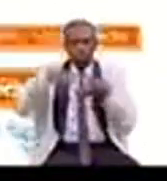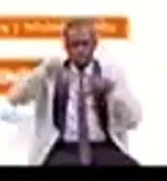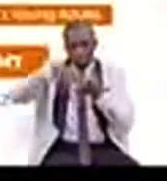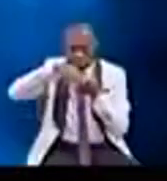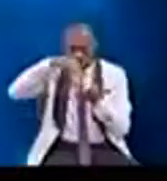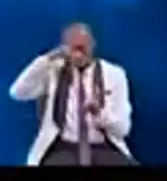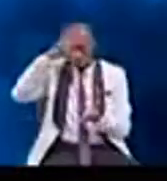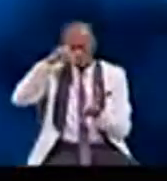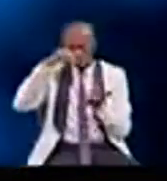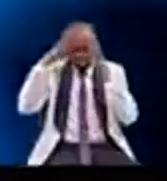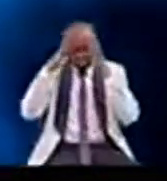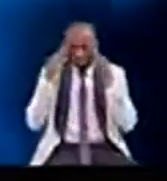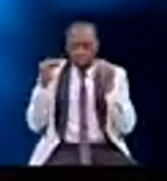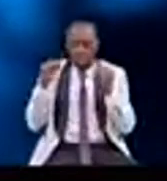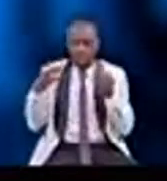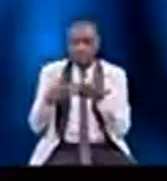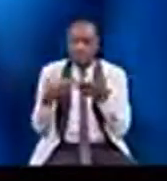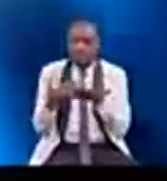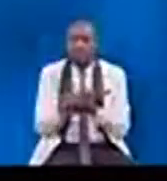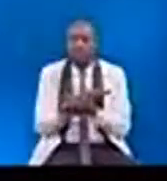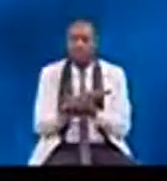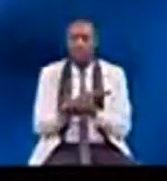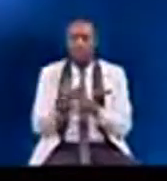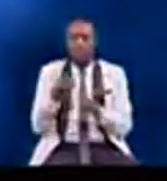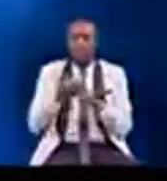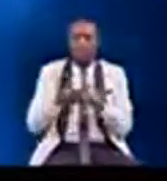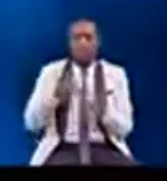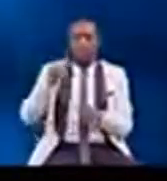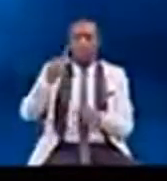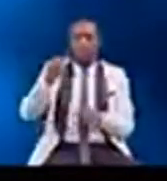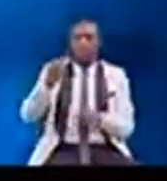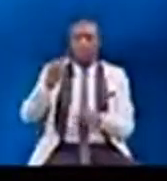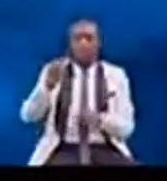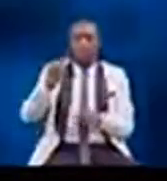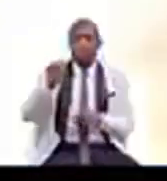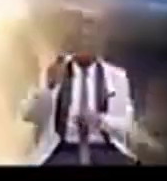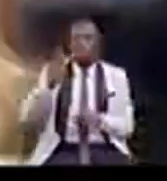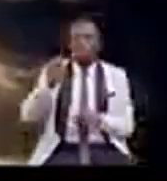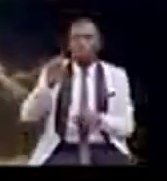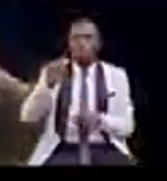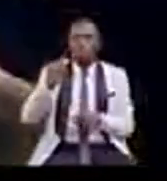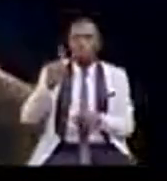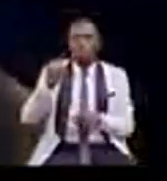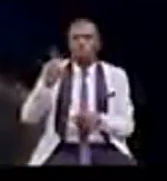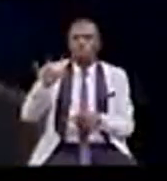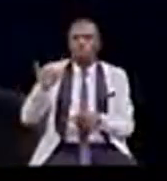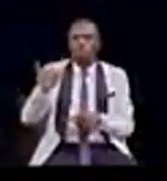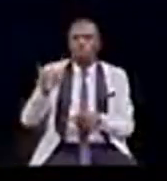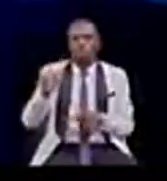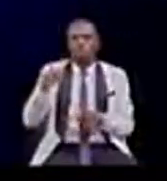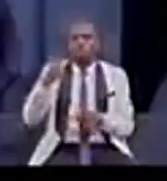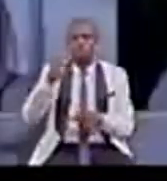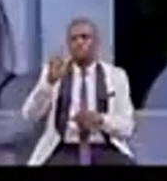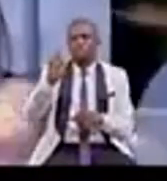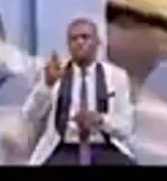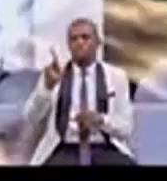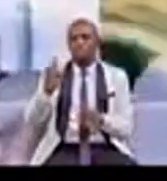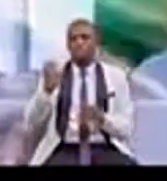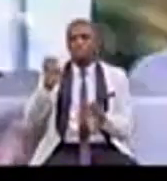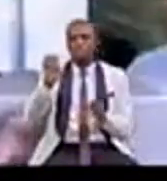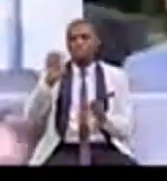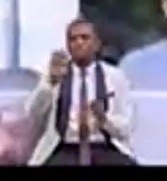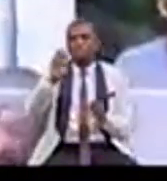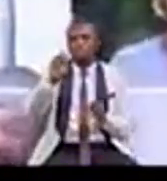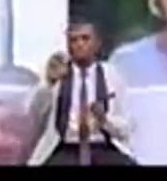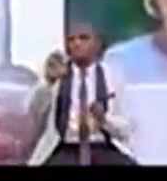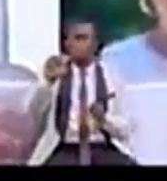young eagles. On Tuesday, December 27, 2023, GCK Emmanuel will be broadcast live